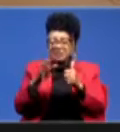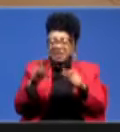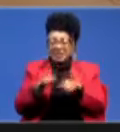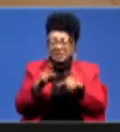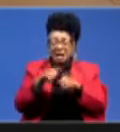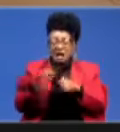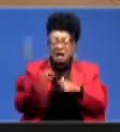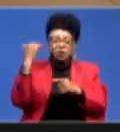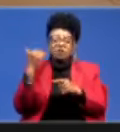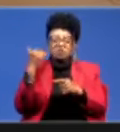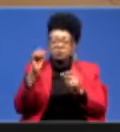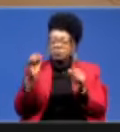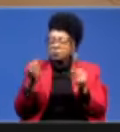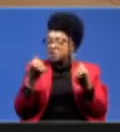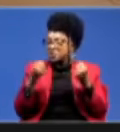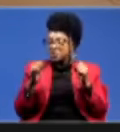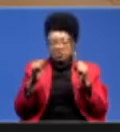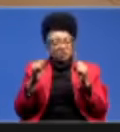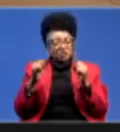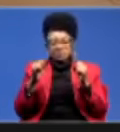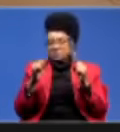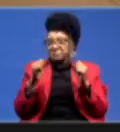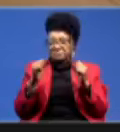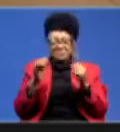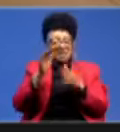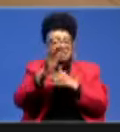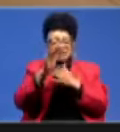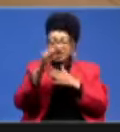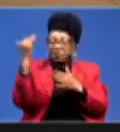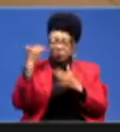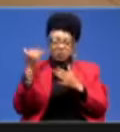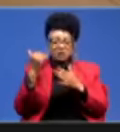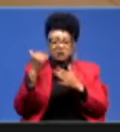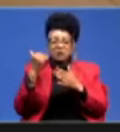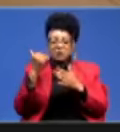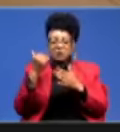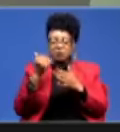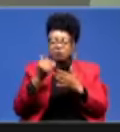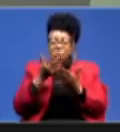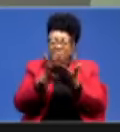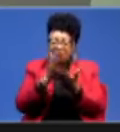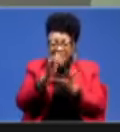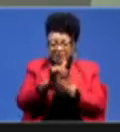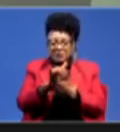like courts, you cannot ask the court to compel.